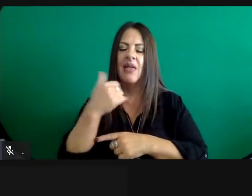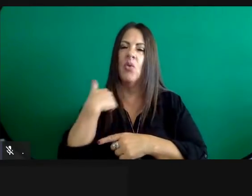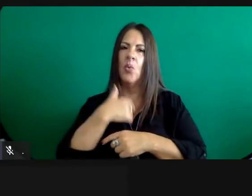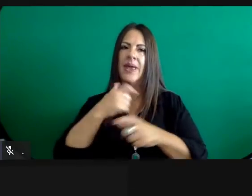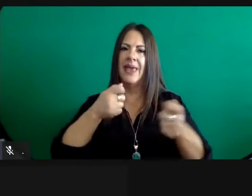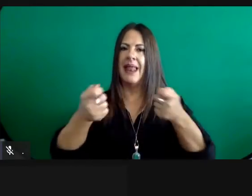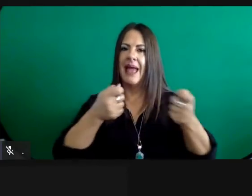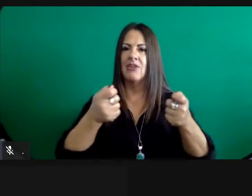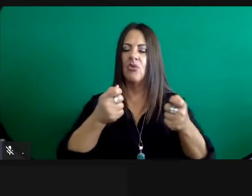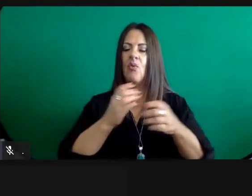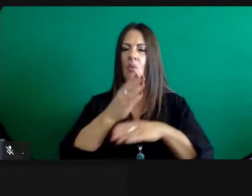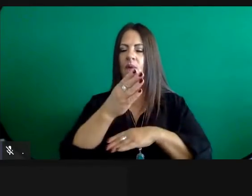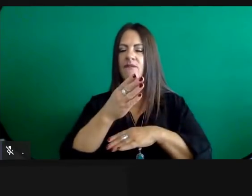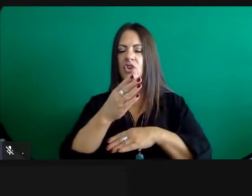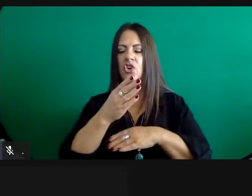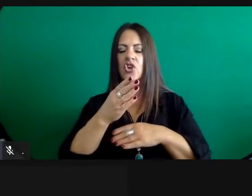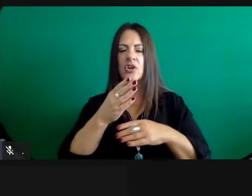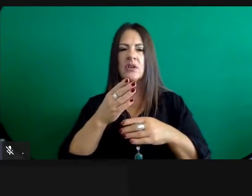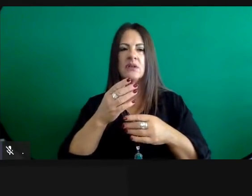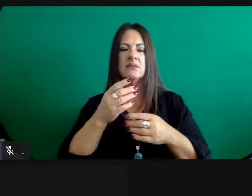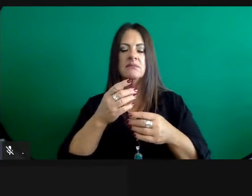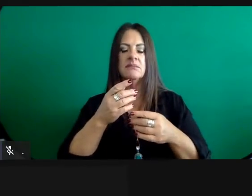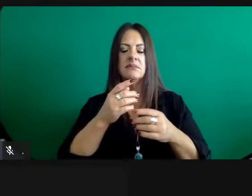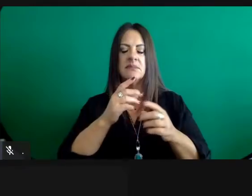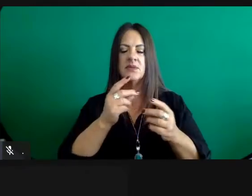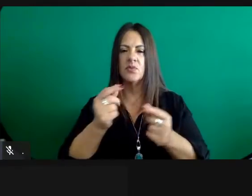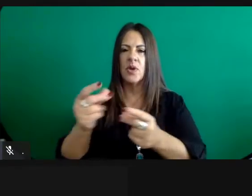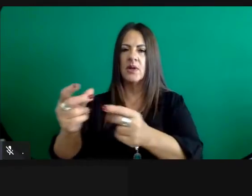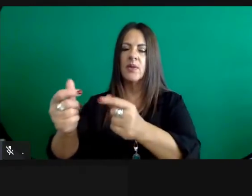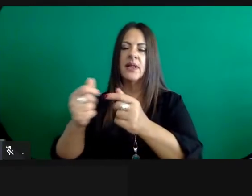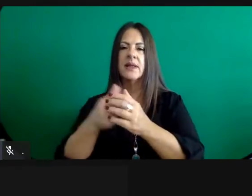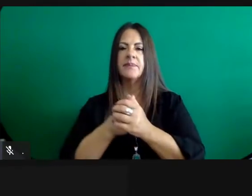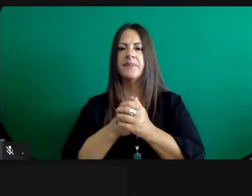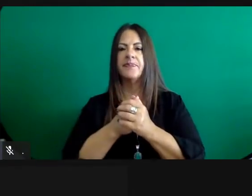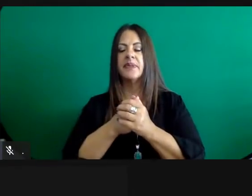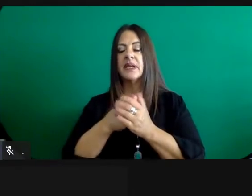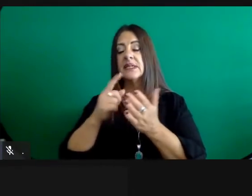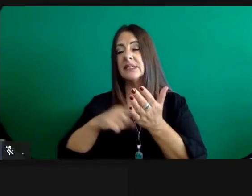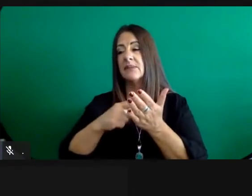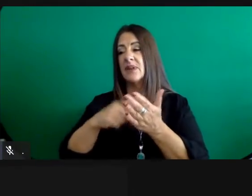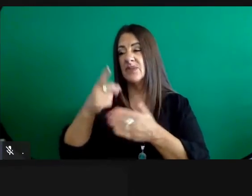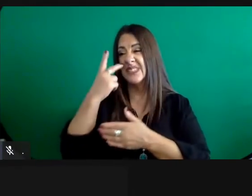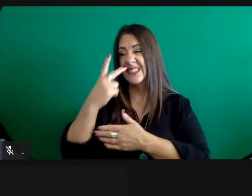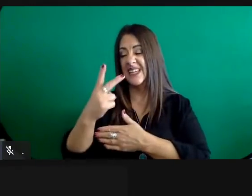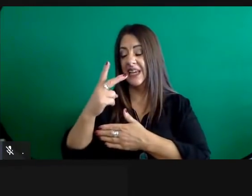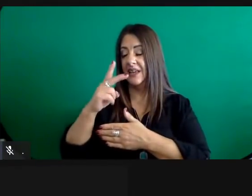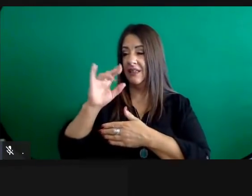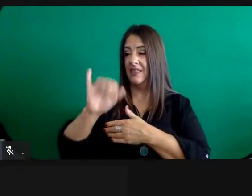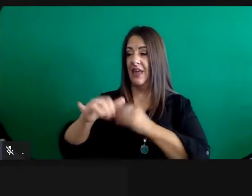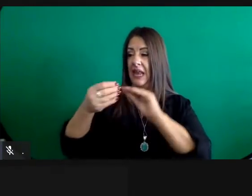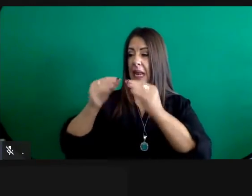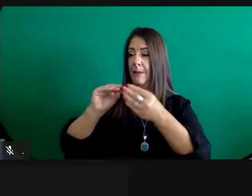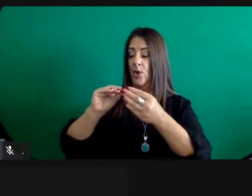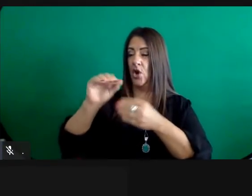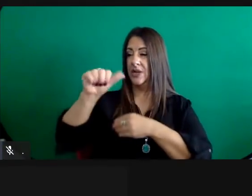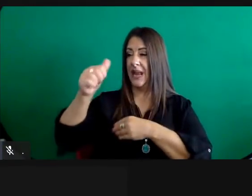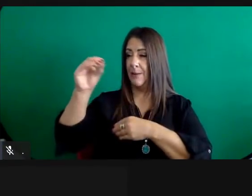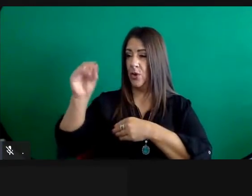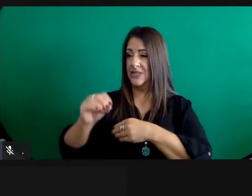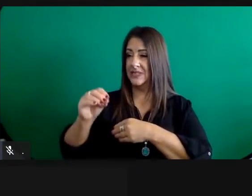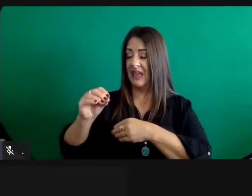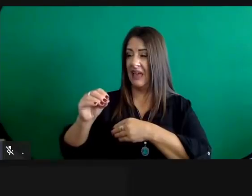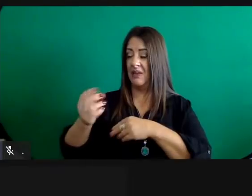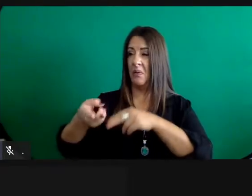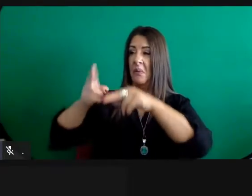go above 8 and 9%, even 10% over 7 days, that's concerning. We want to be a state that gets it as